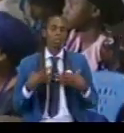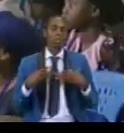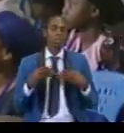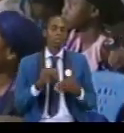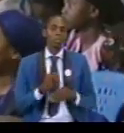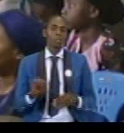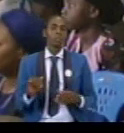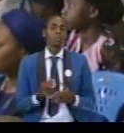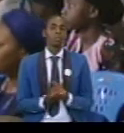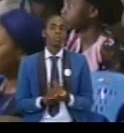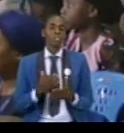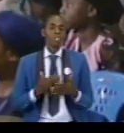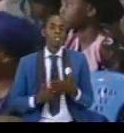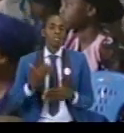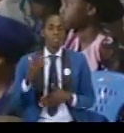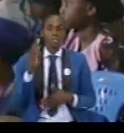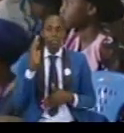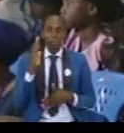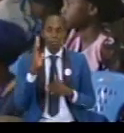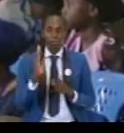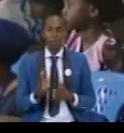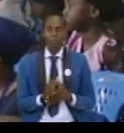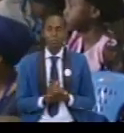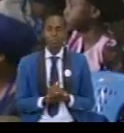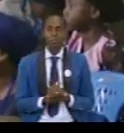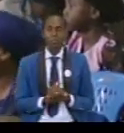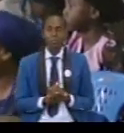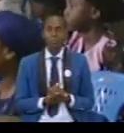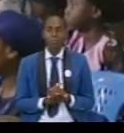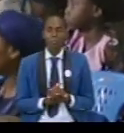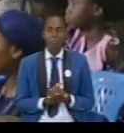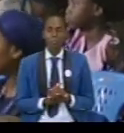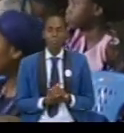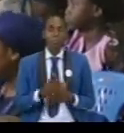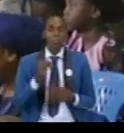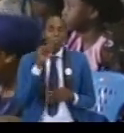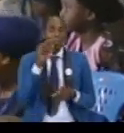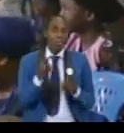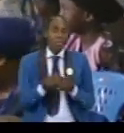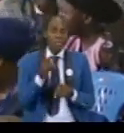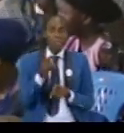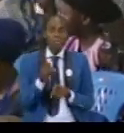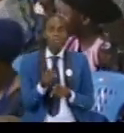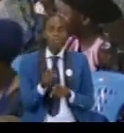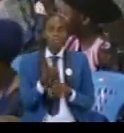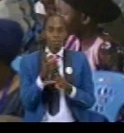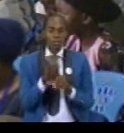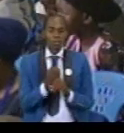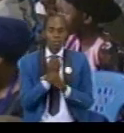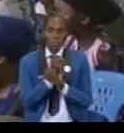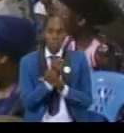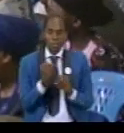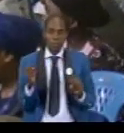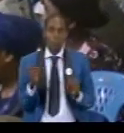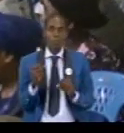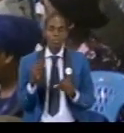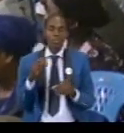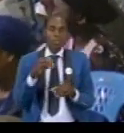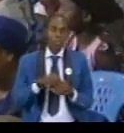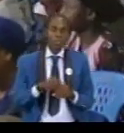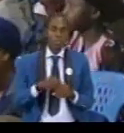Next testifier. Interpret it, please. Our sister got saved in this crusade,